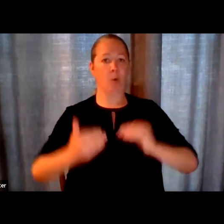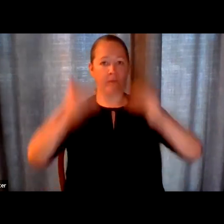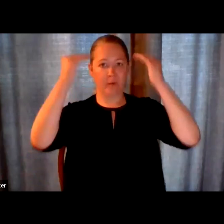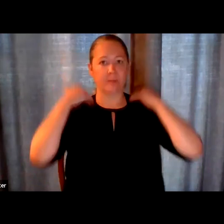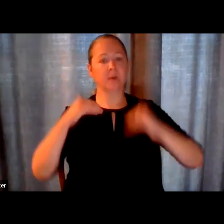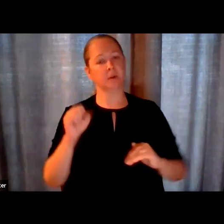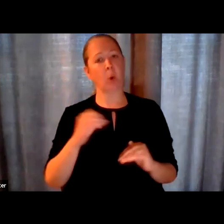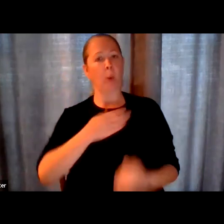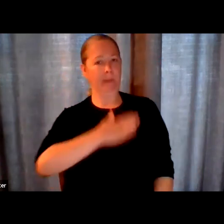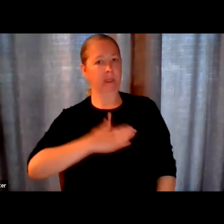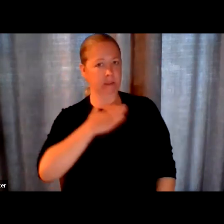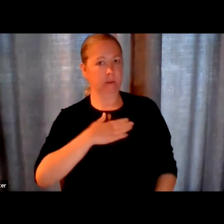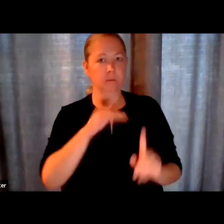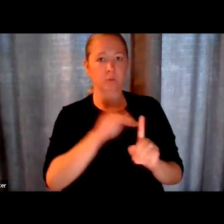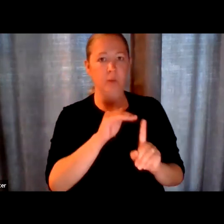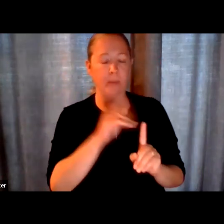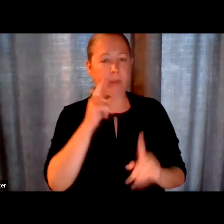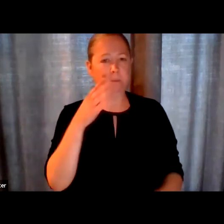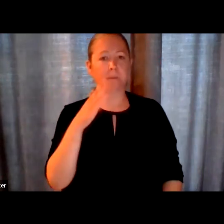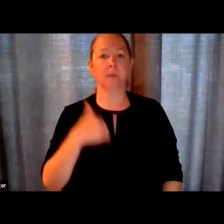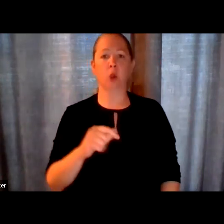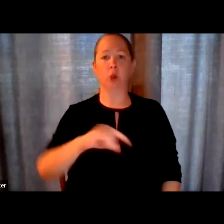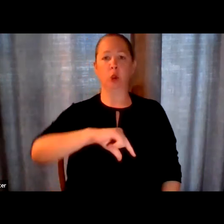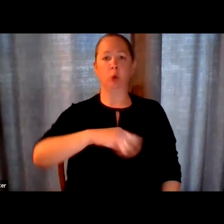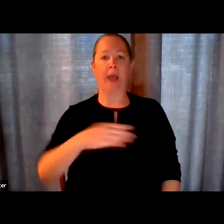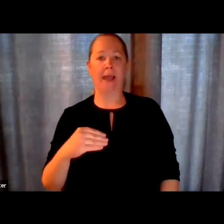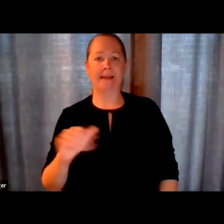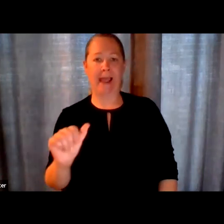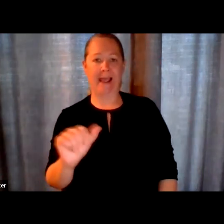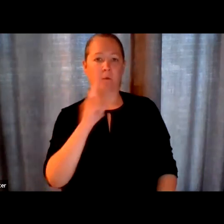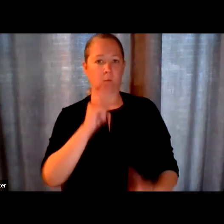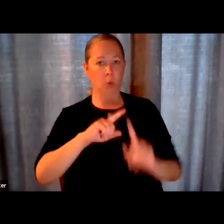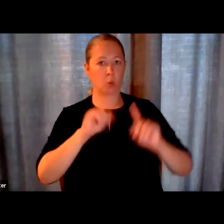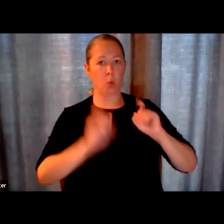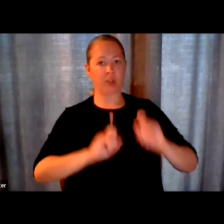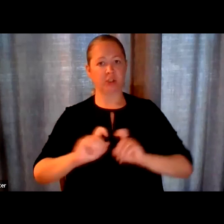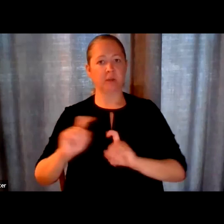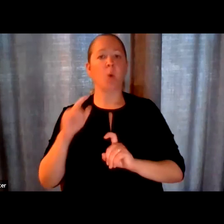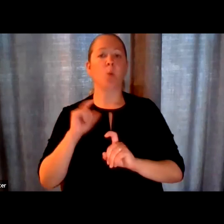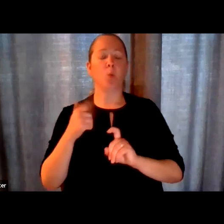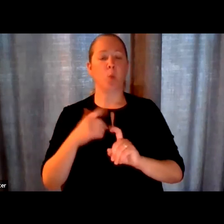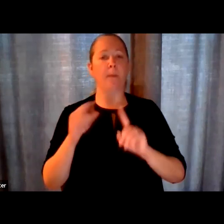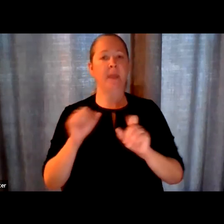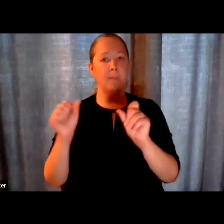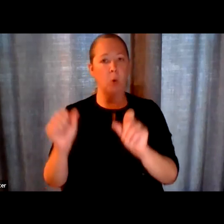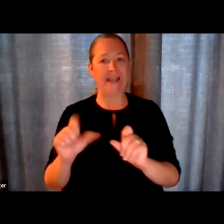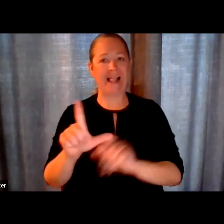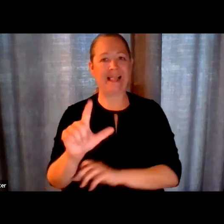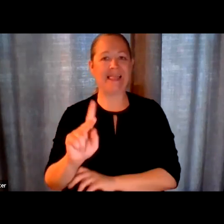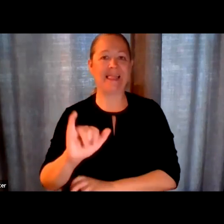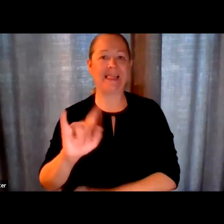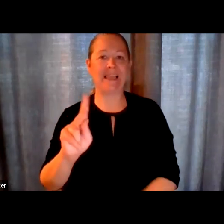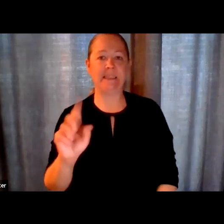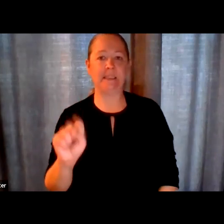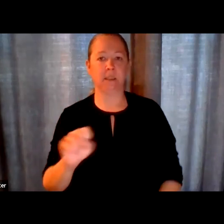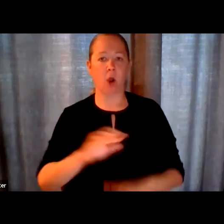for your questions. We will be putting some links and information in the chat as we go forward. And again, welcome. We're going to